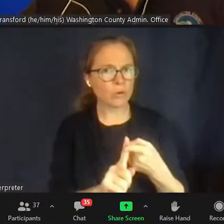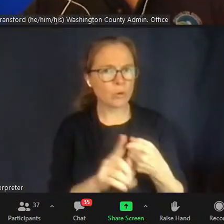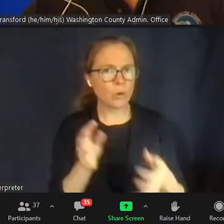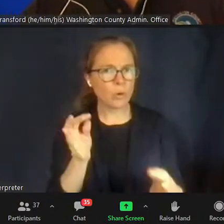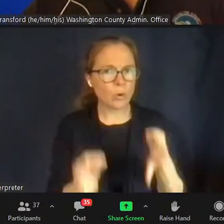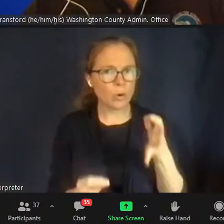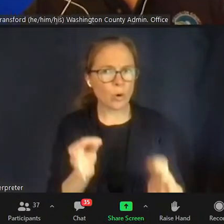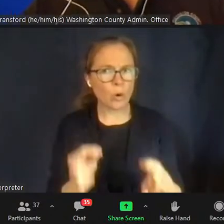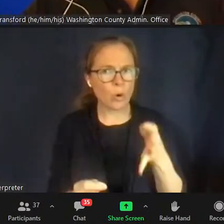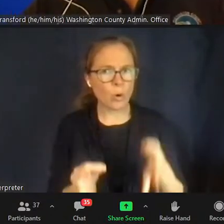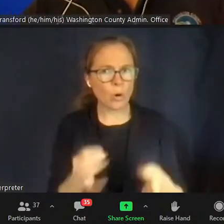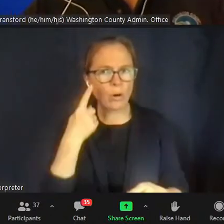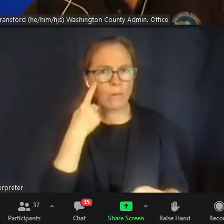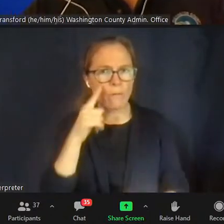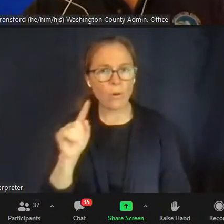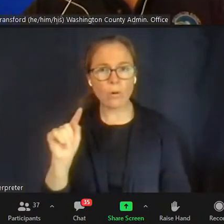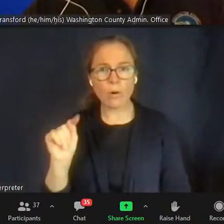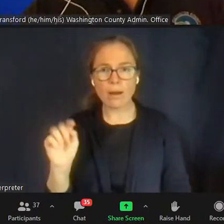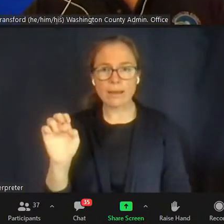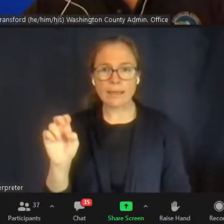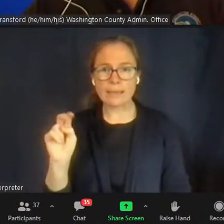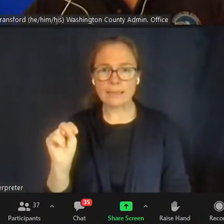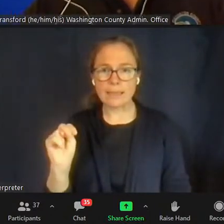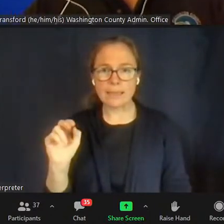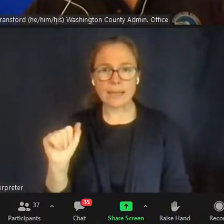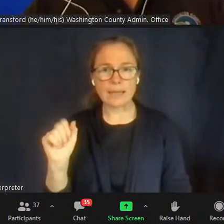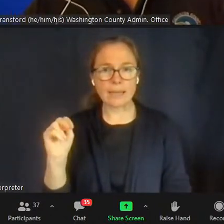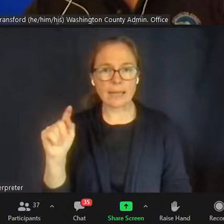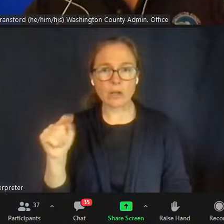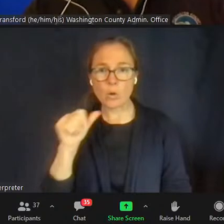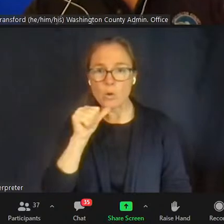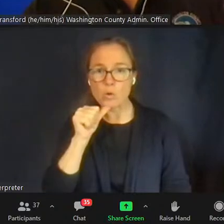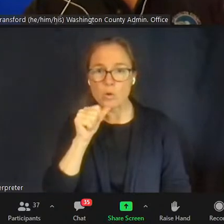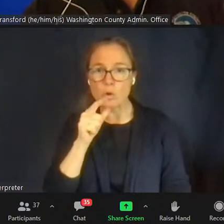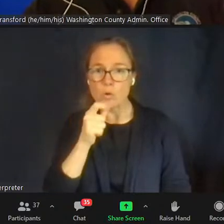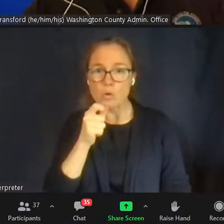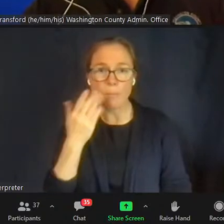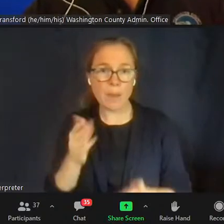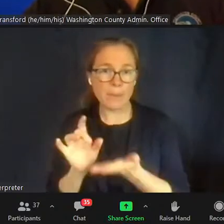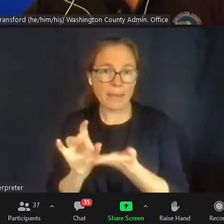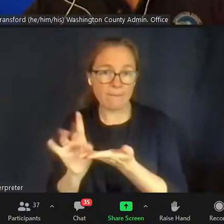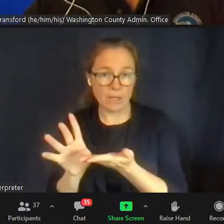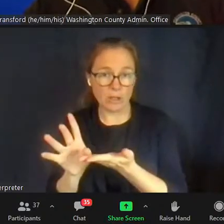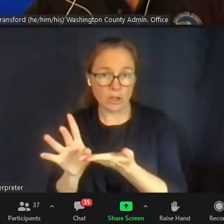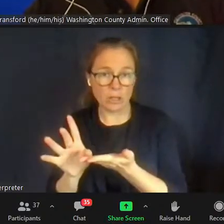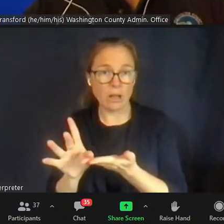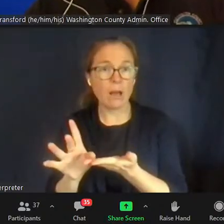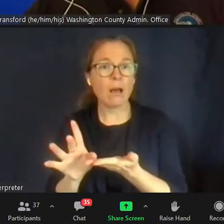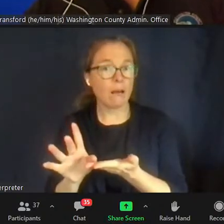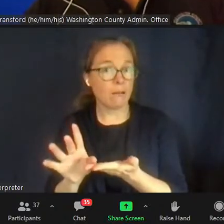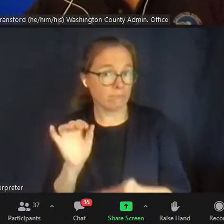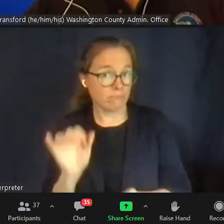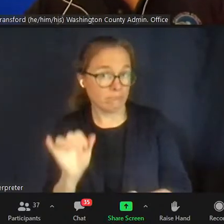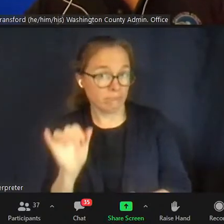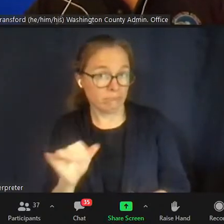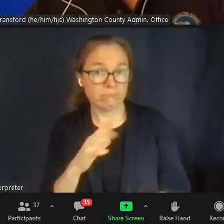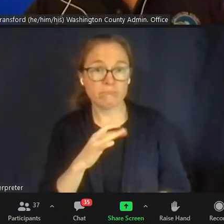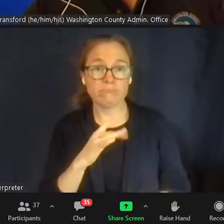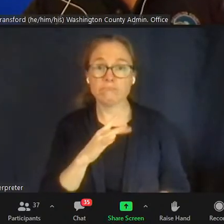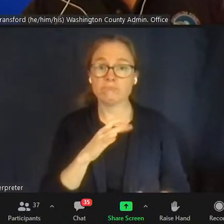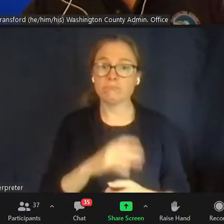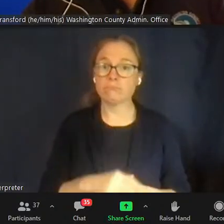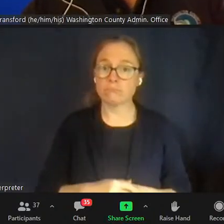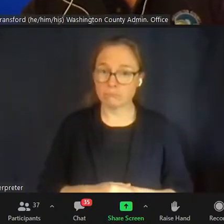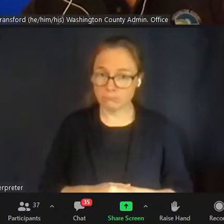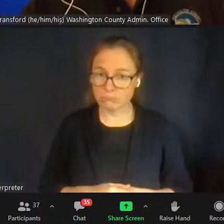for tenants who are facing eviction. I've already texted, can we understand more working